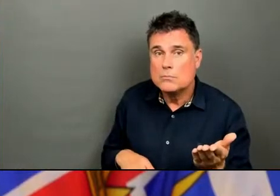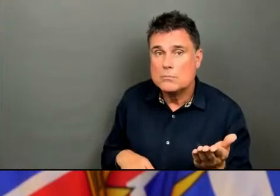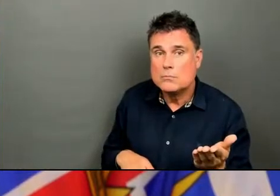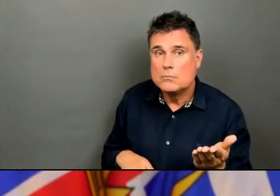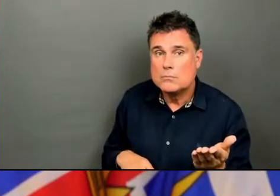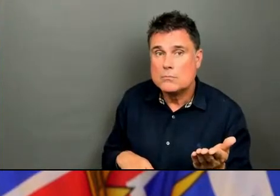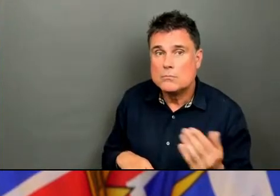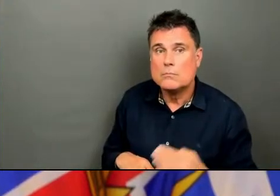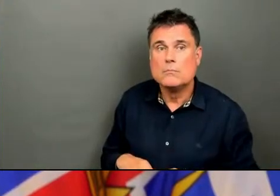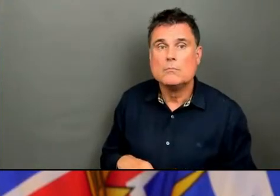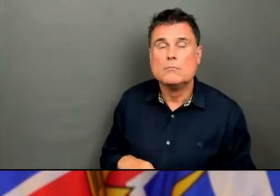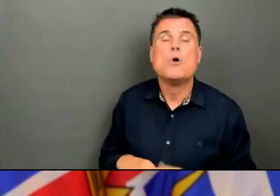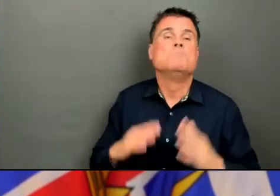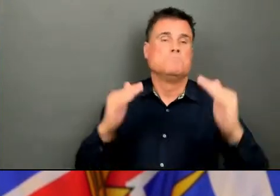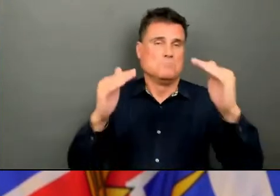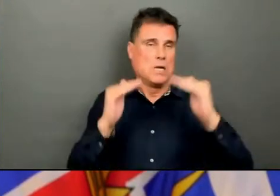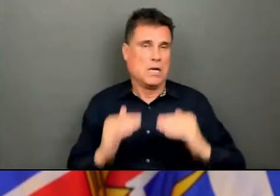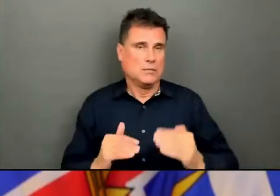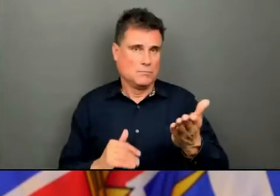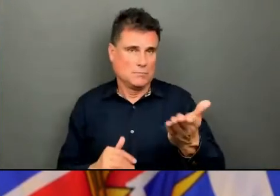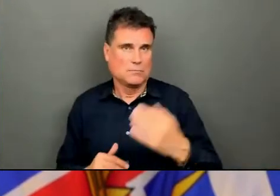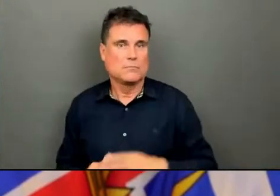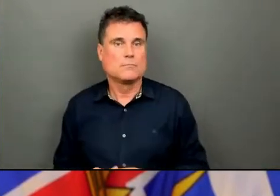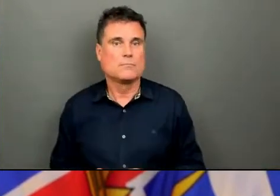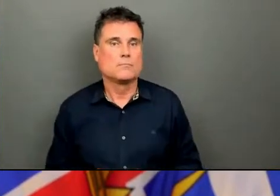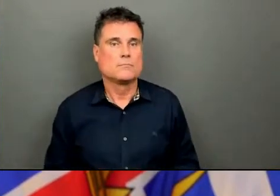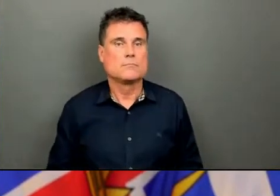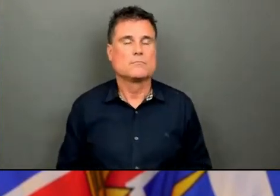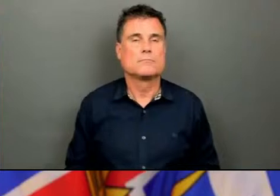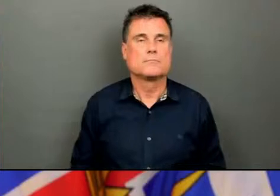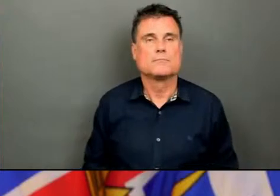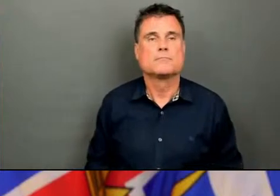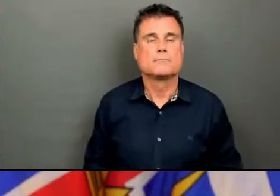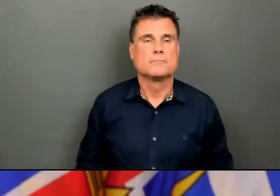Failing that, we'll move on to Richard Zussman, Global News.